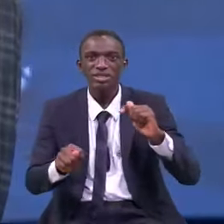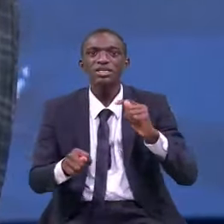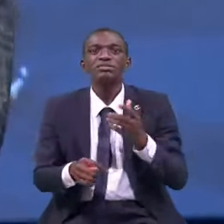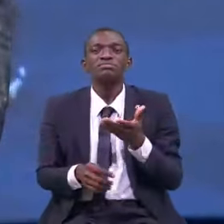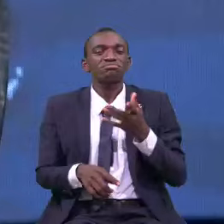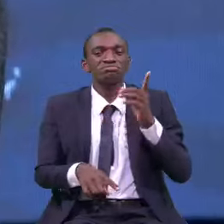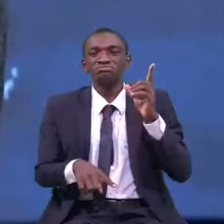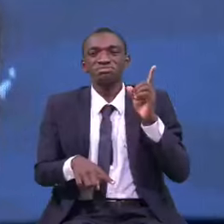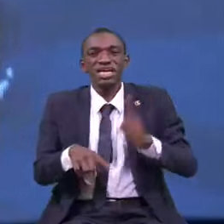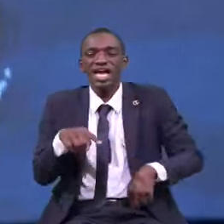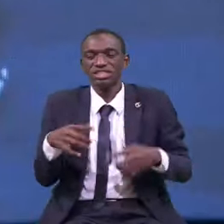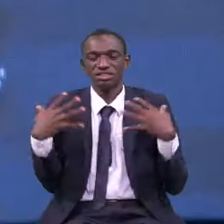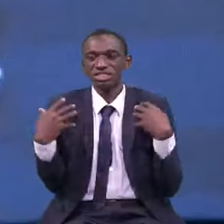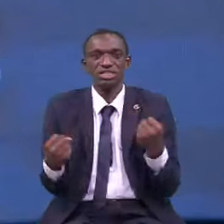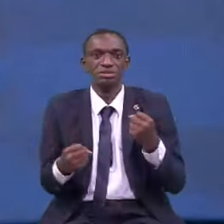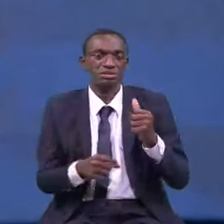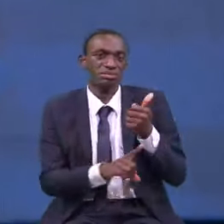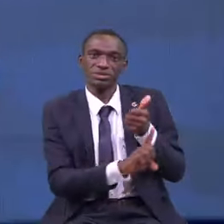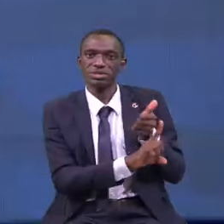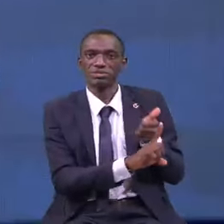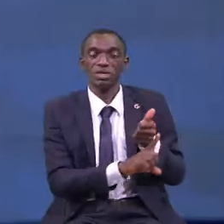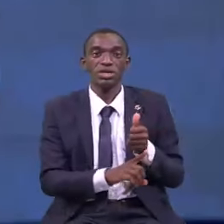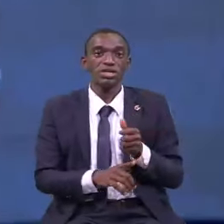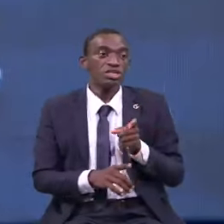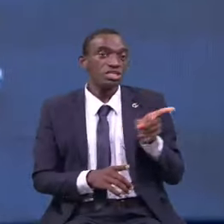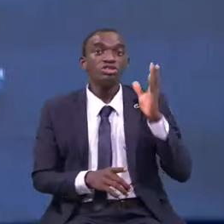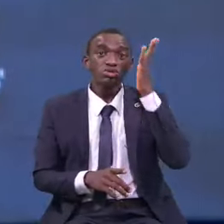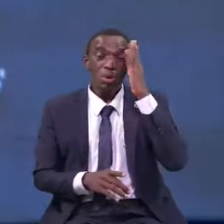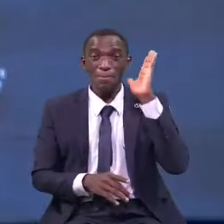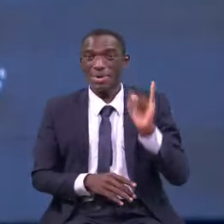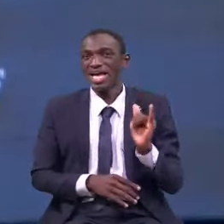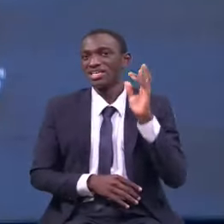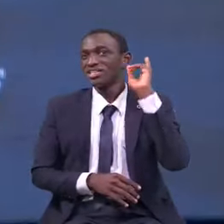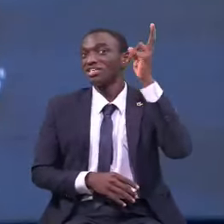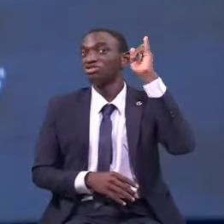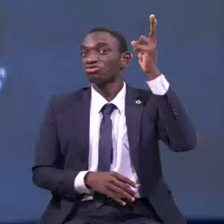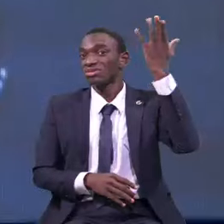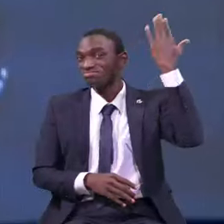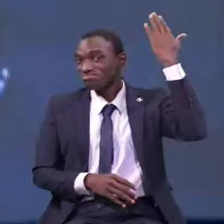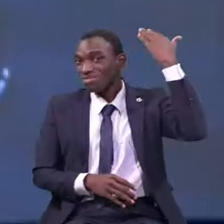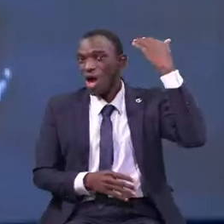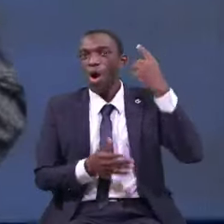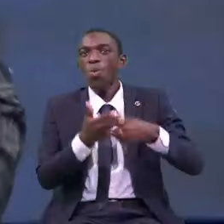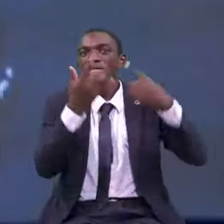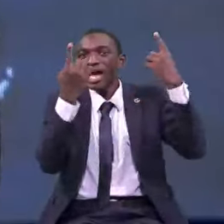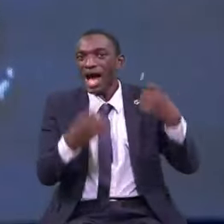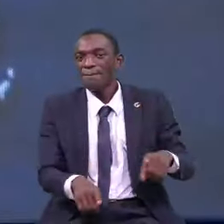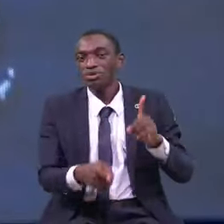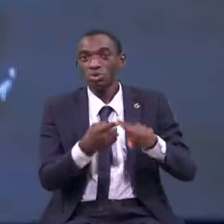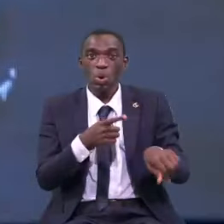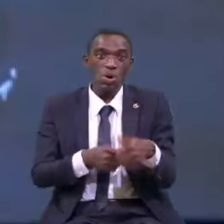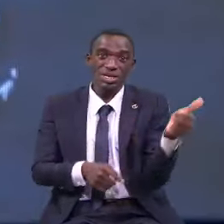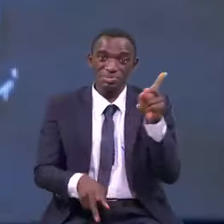They know by history what had happened to others. They know they cannot save themselves.